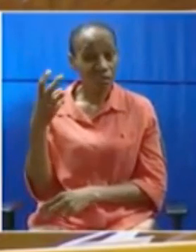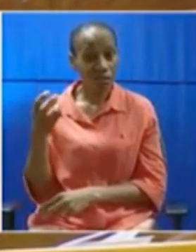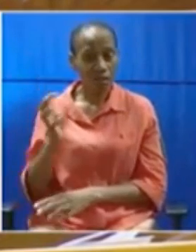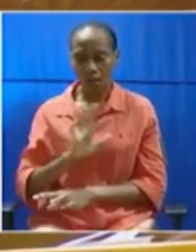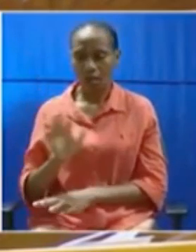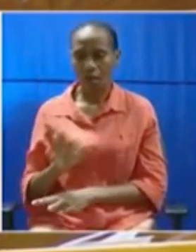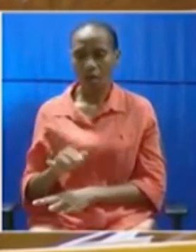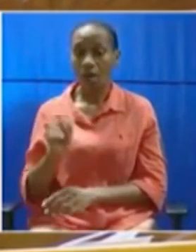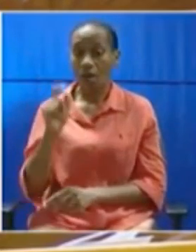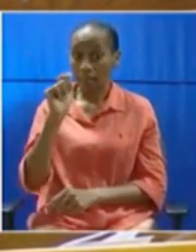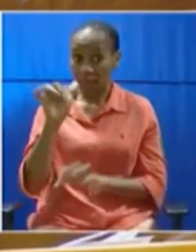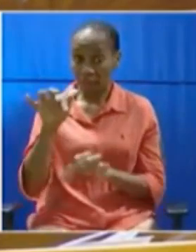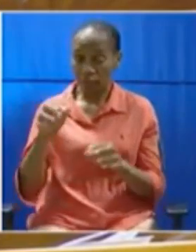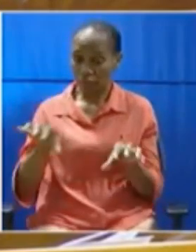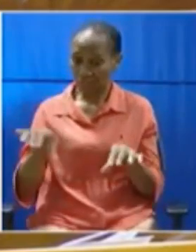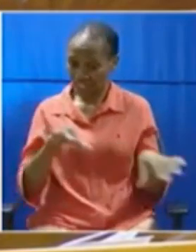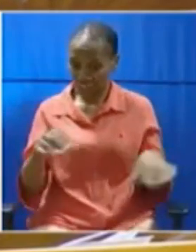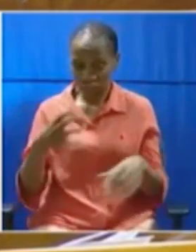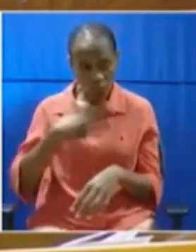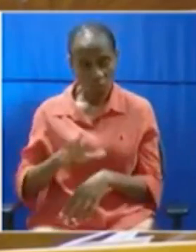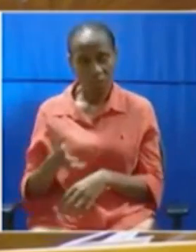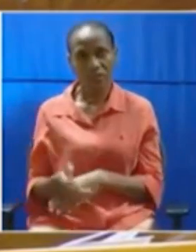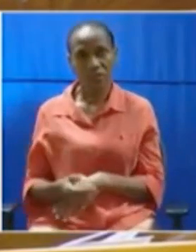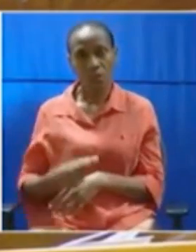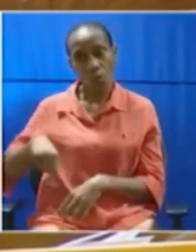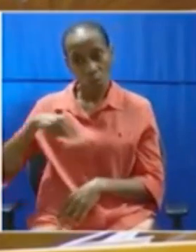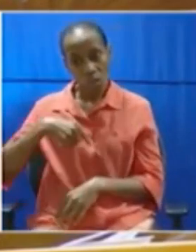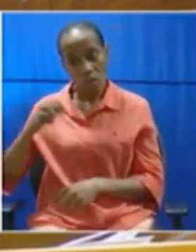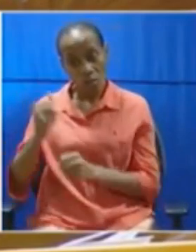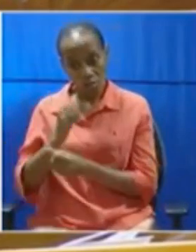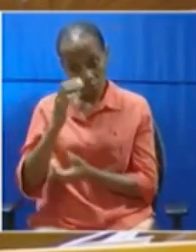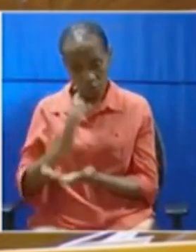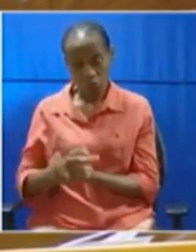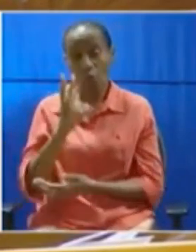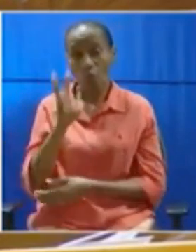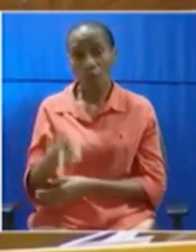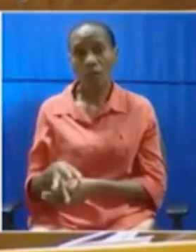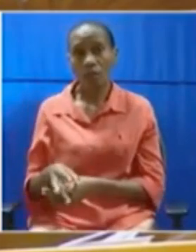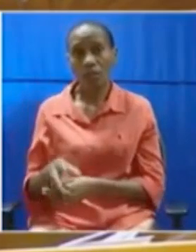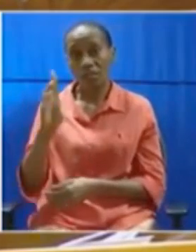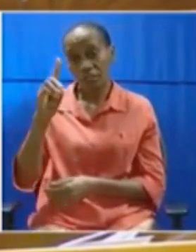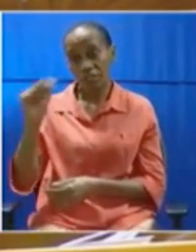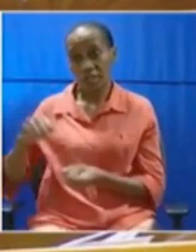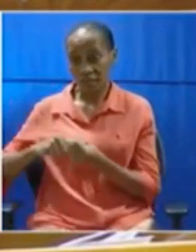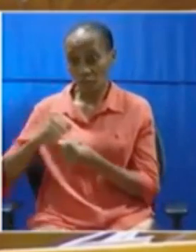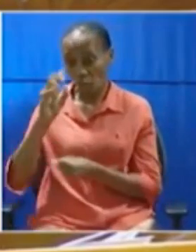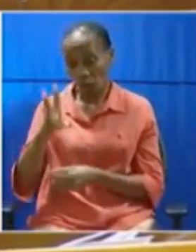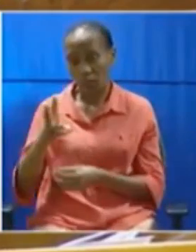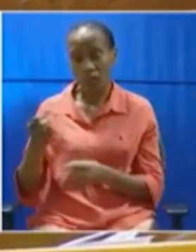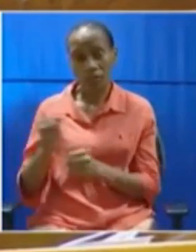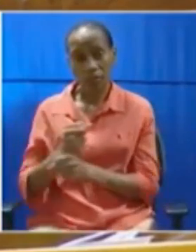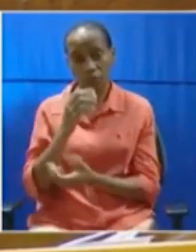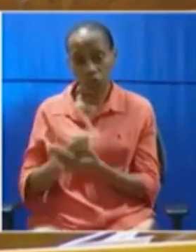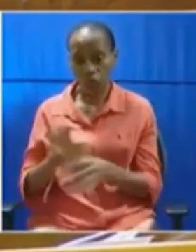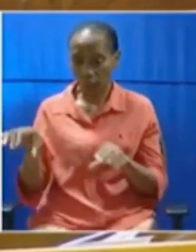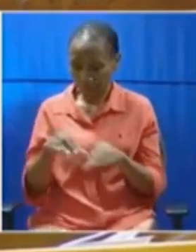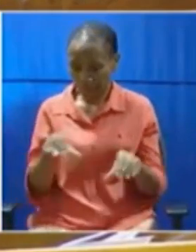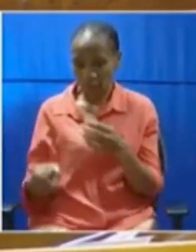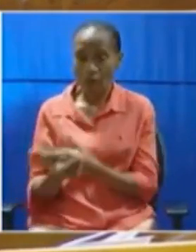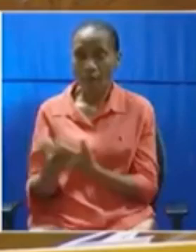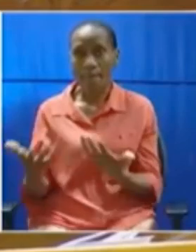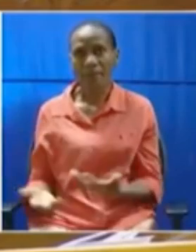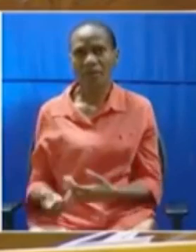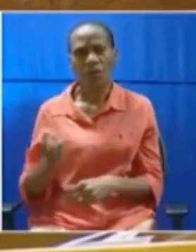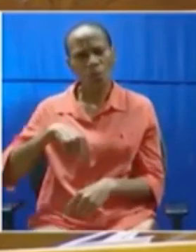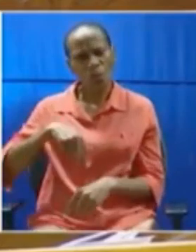decision for action. And we are going to make sure that that action comes from the Democratic Alliance. We are sick and